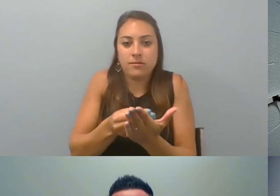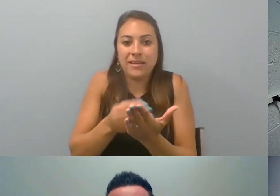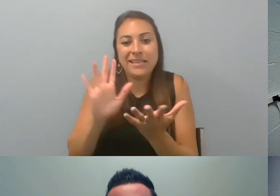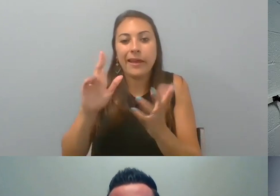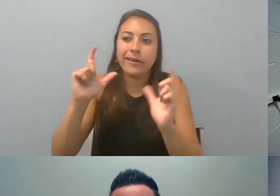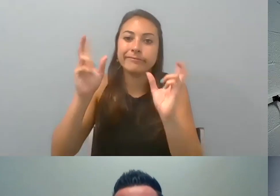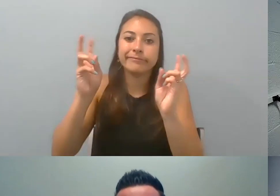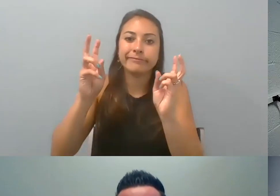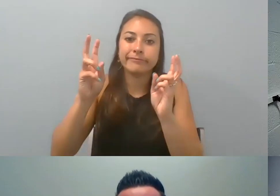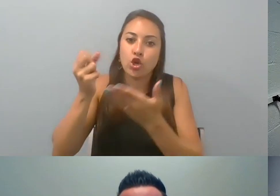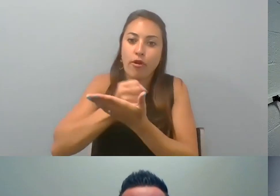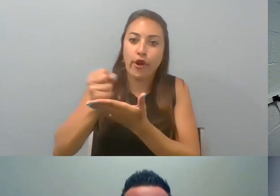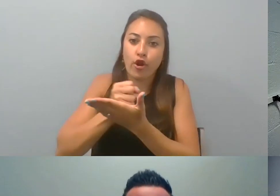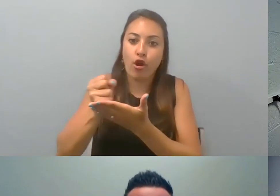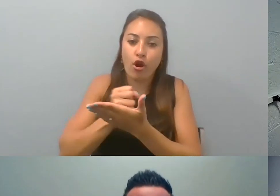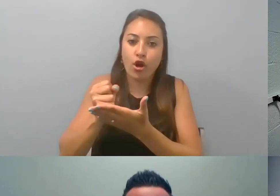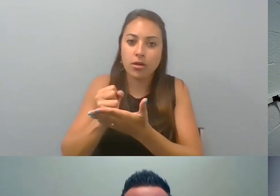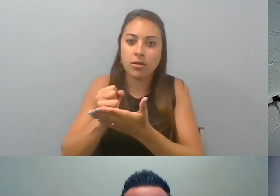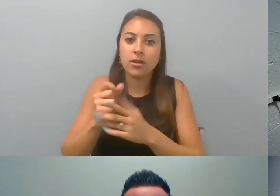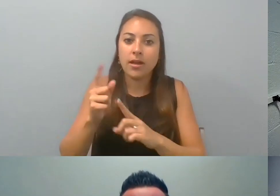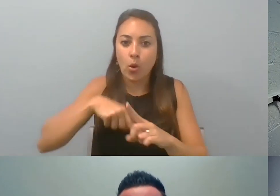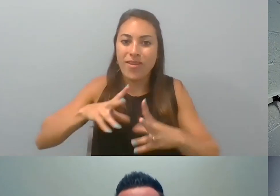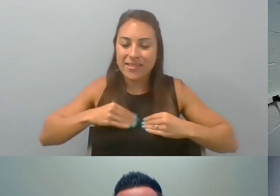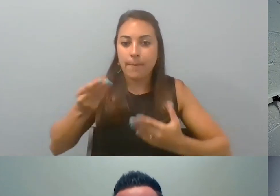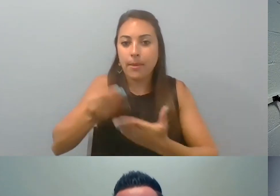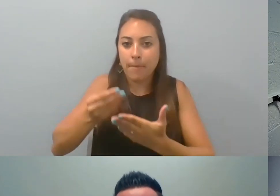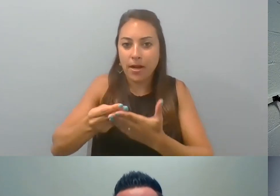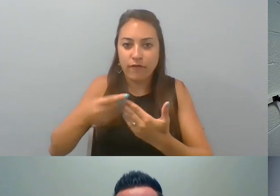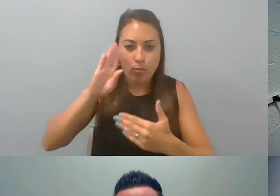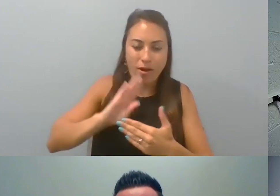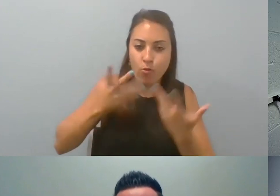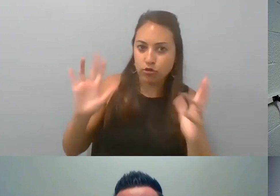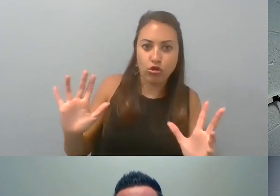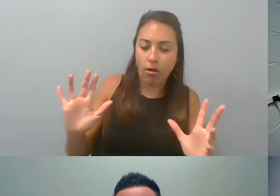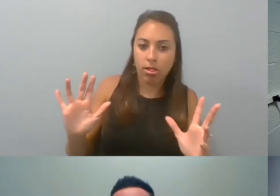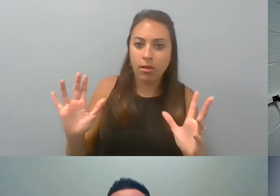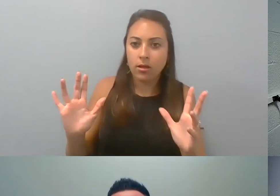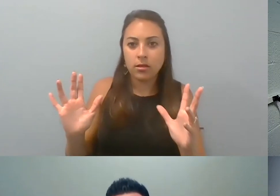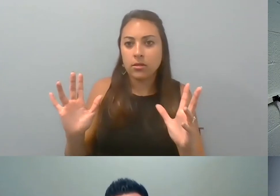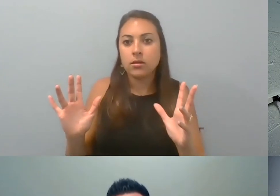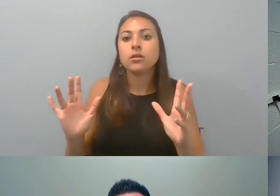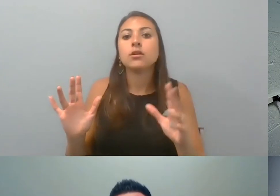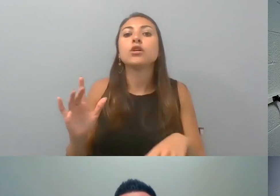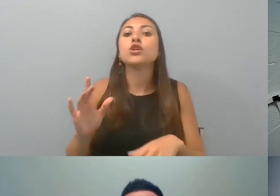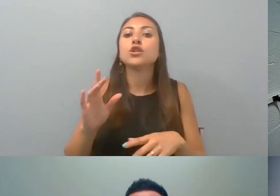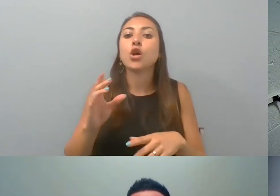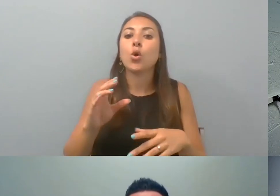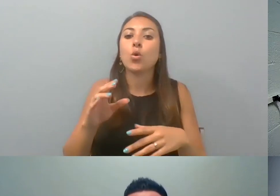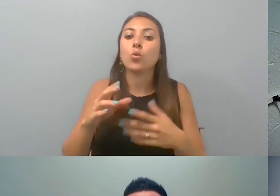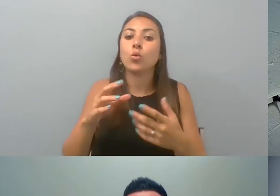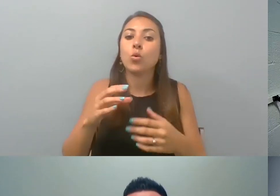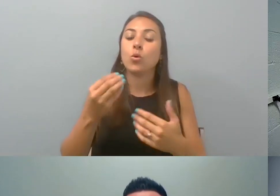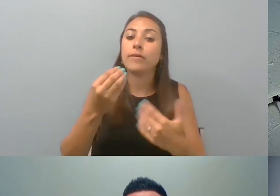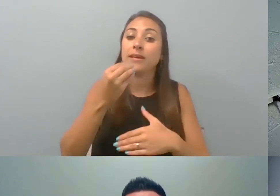card, but it has a currency on there that is only accepted for Brown, and meal dining halls just happen to also accept